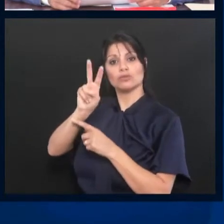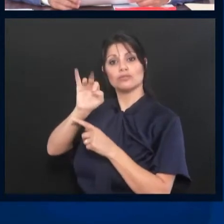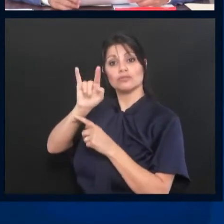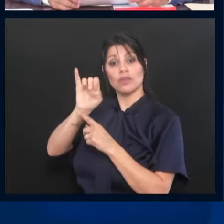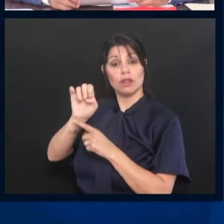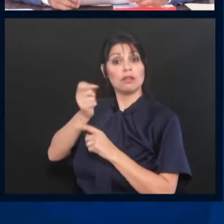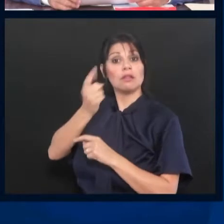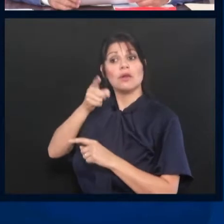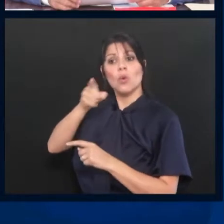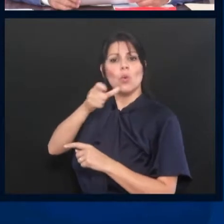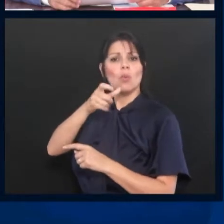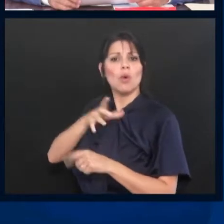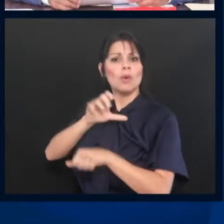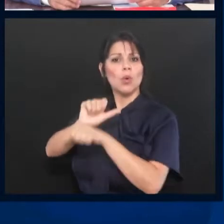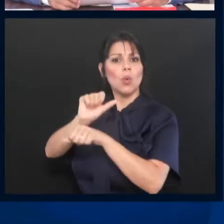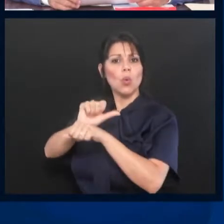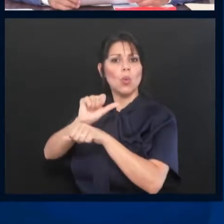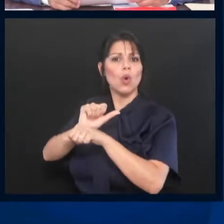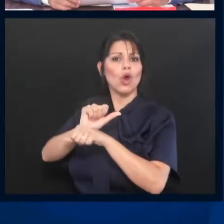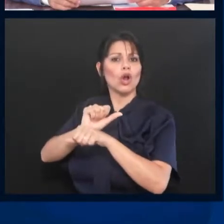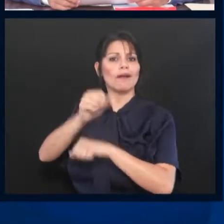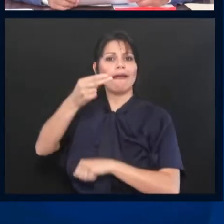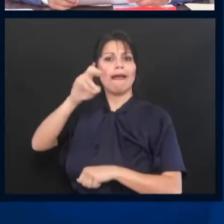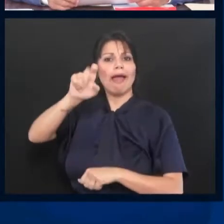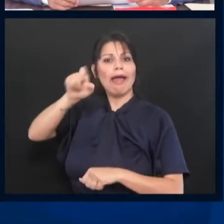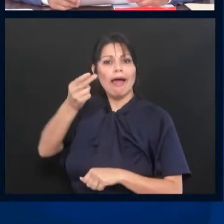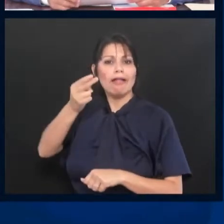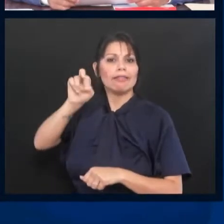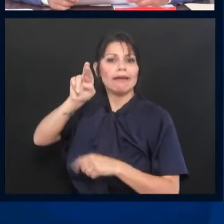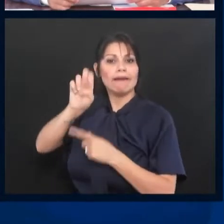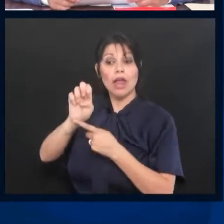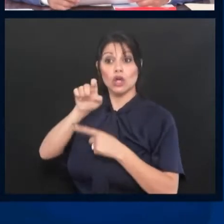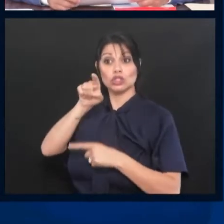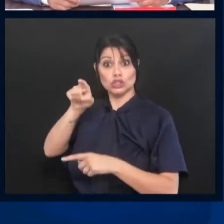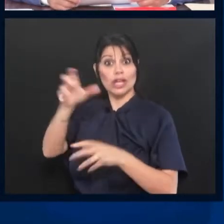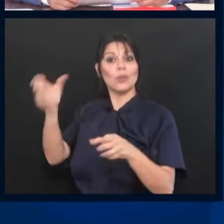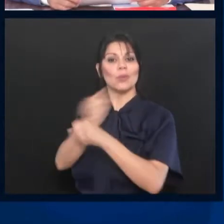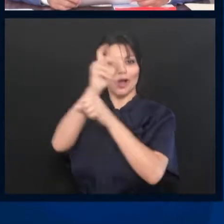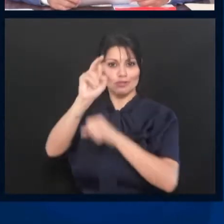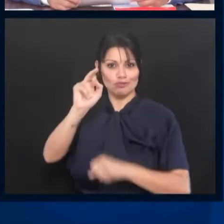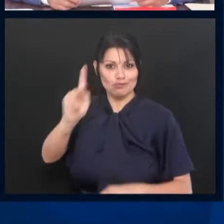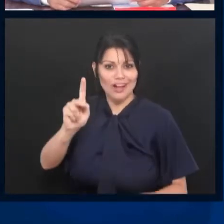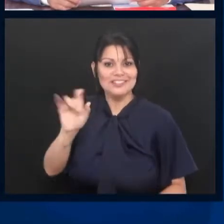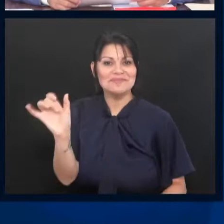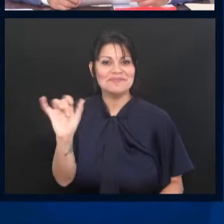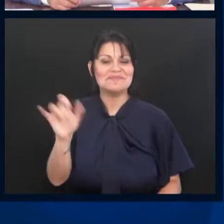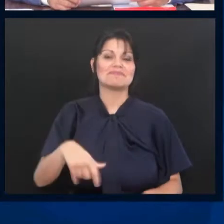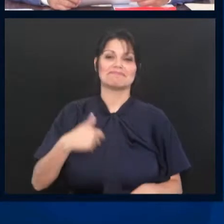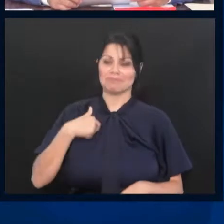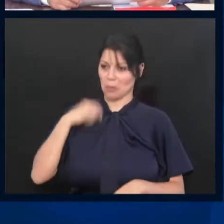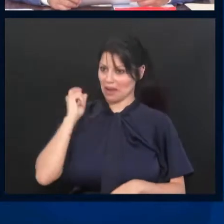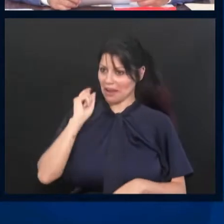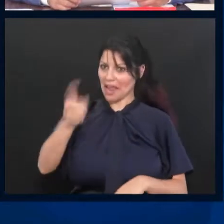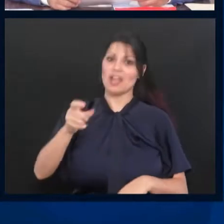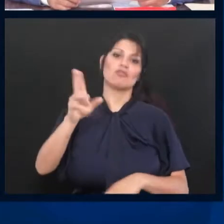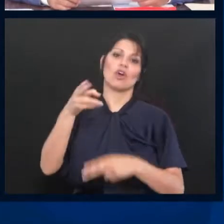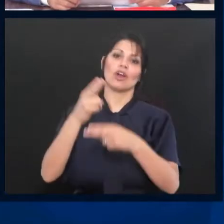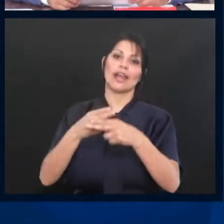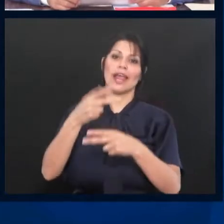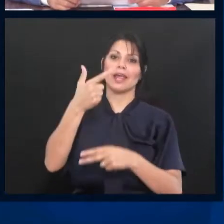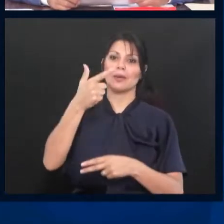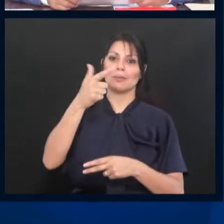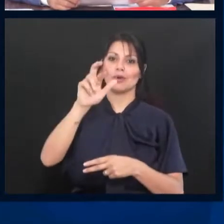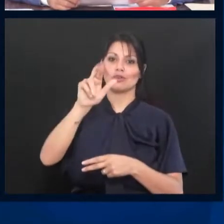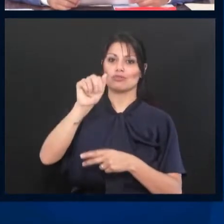in the healthcare industry and everything won a big truck right there and everything, and we were able to give that to her. Her name, Grace